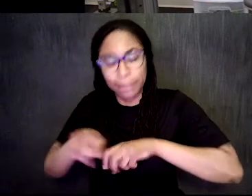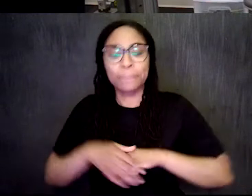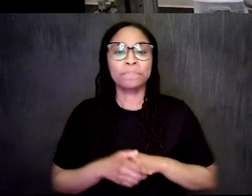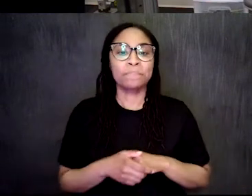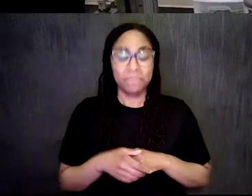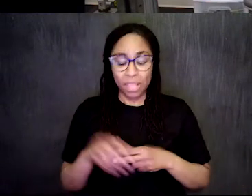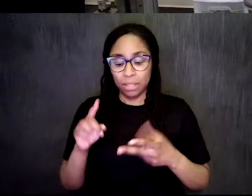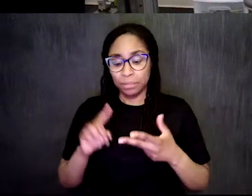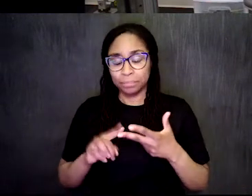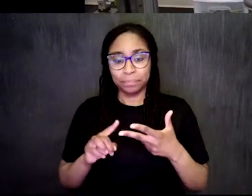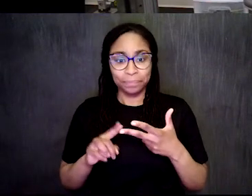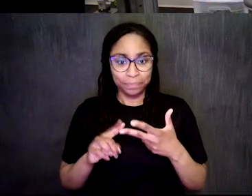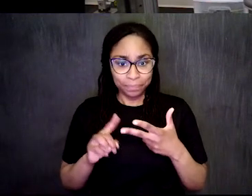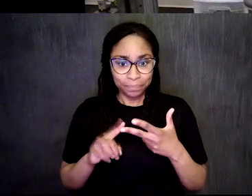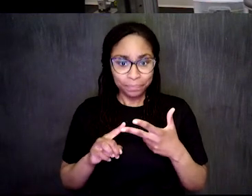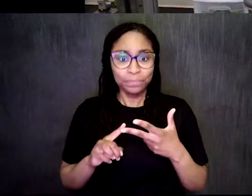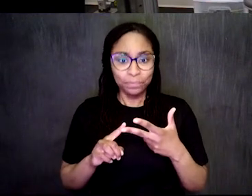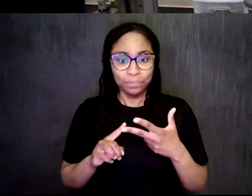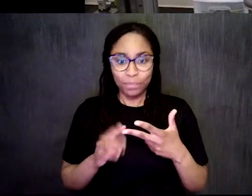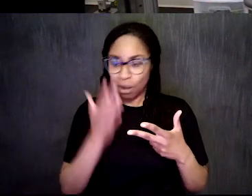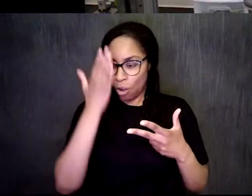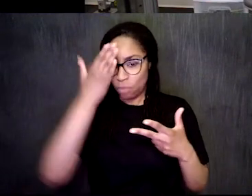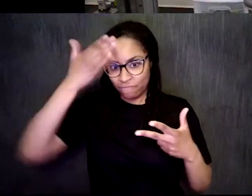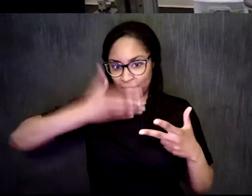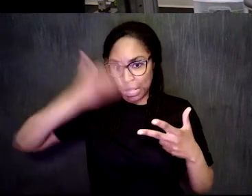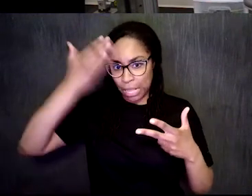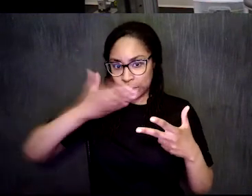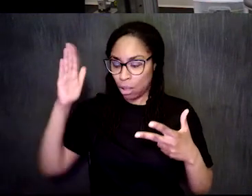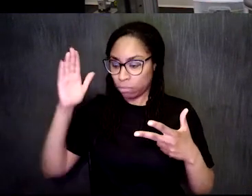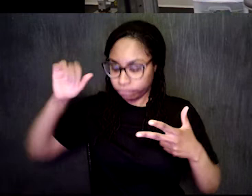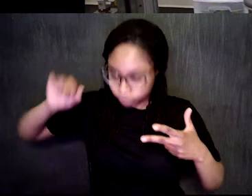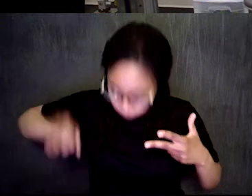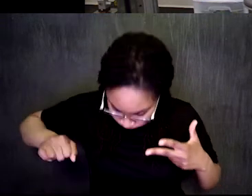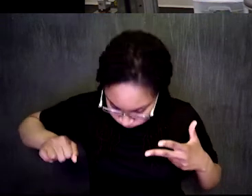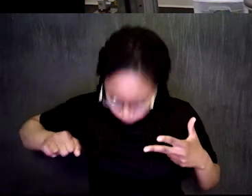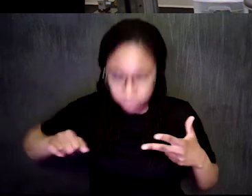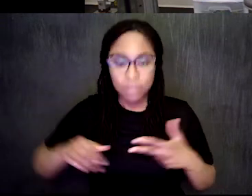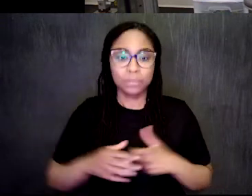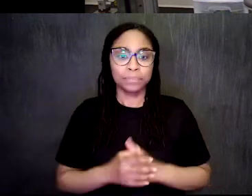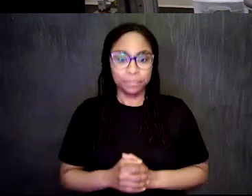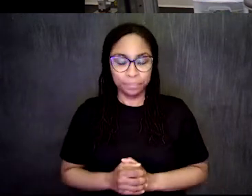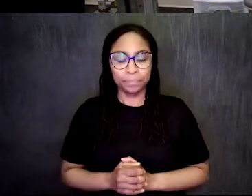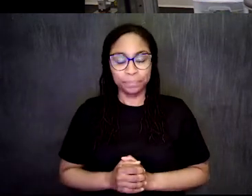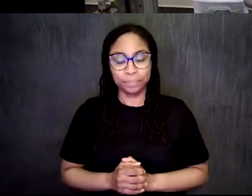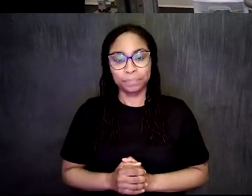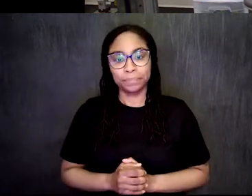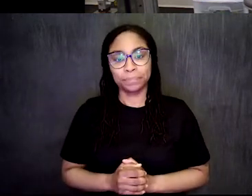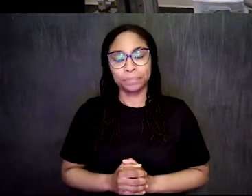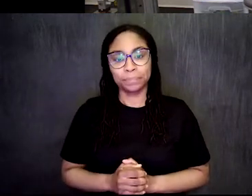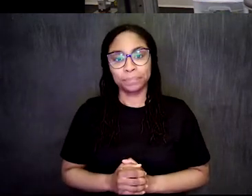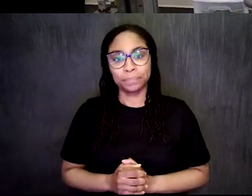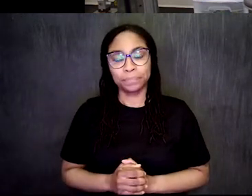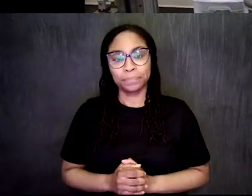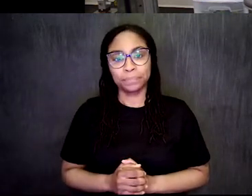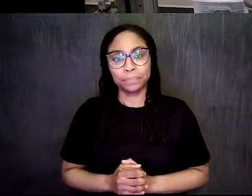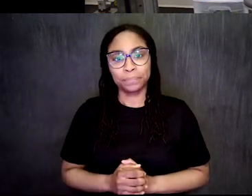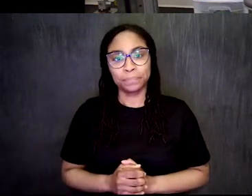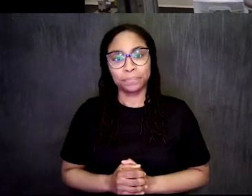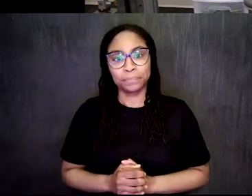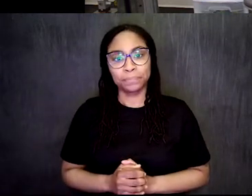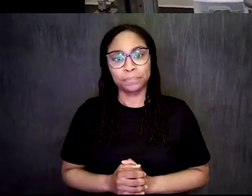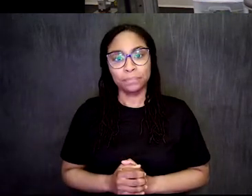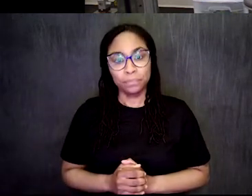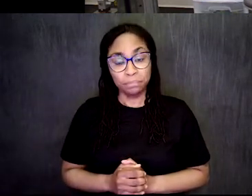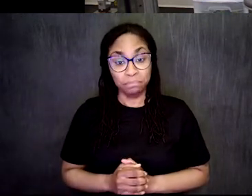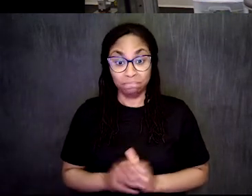and your knees. And then the last position we'll be in is a prone position, so that's going to be face down with your belly on the mat